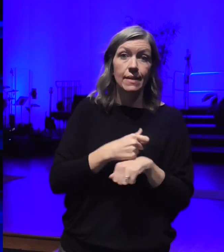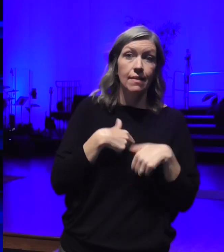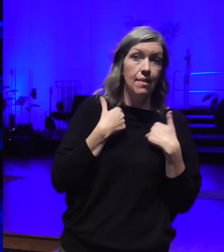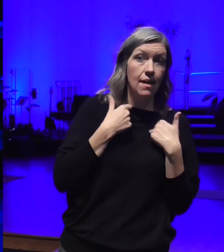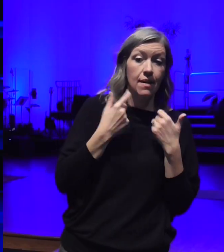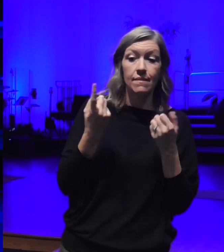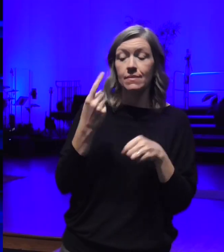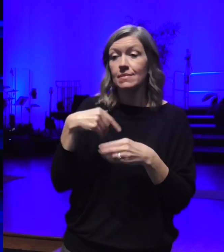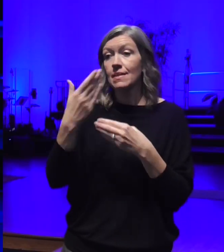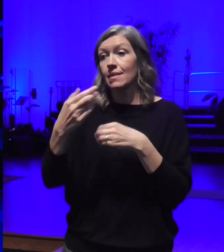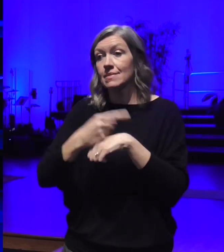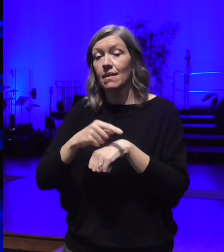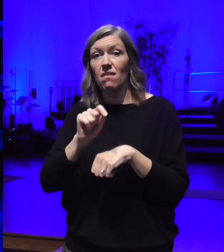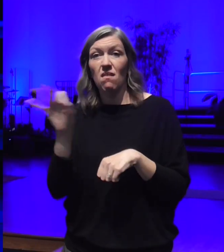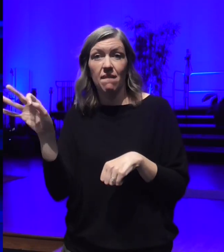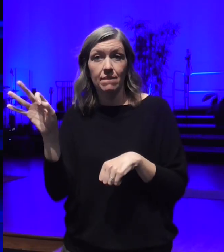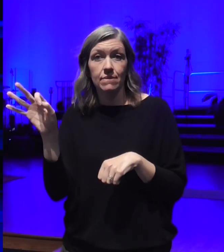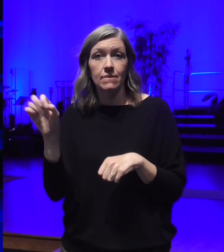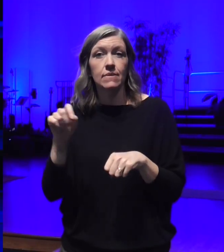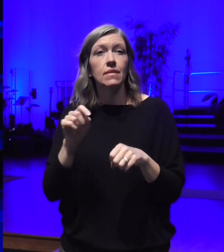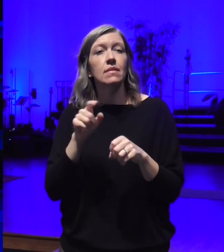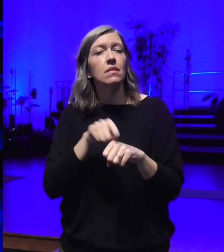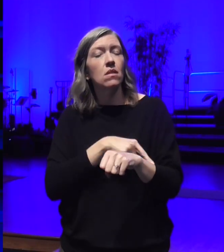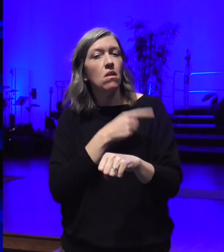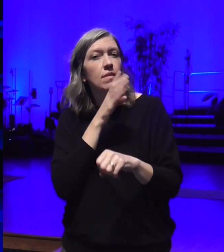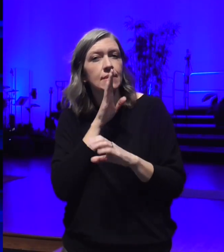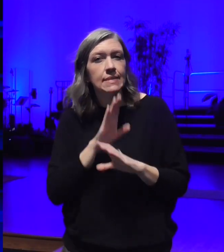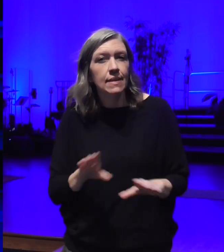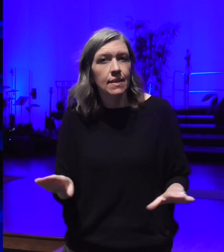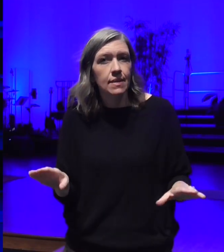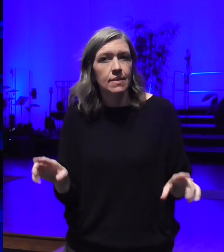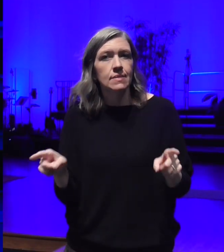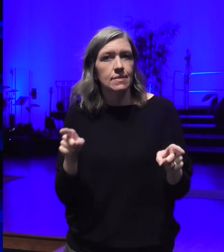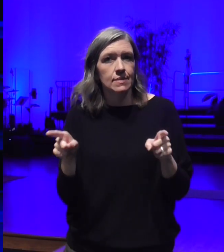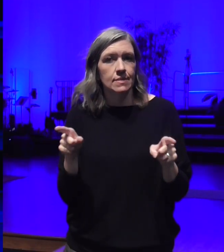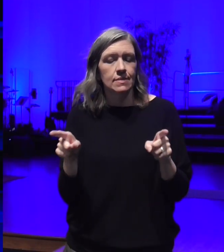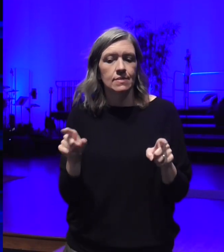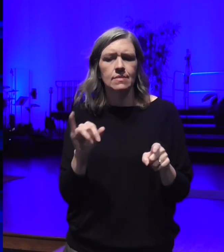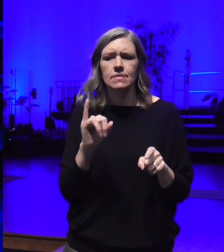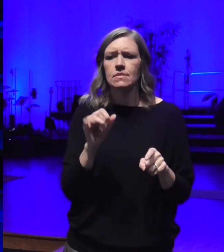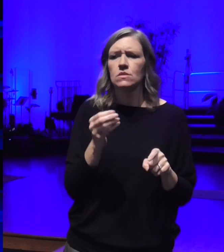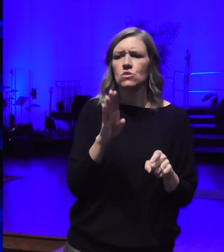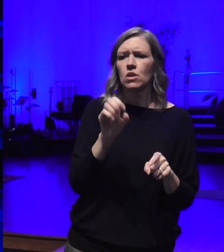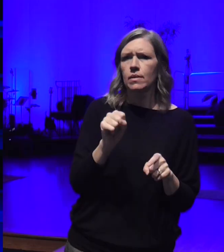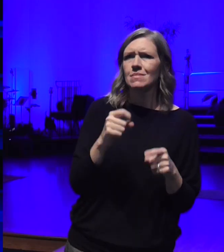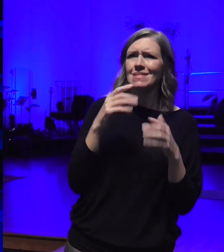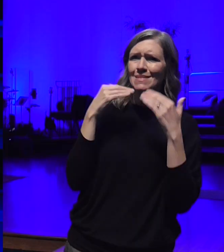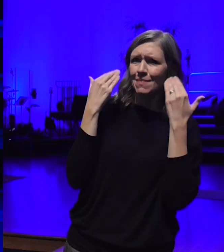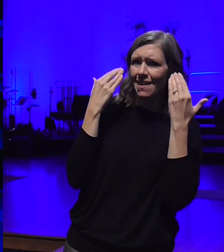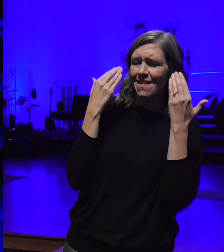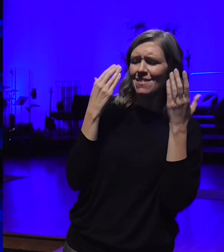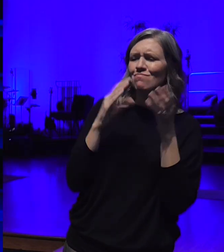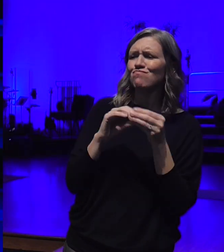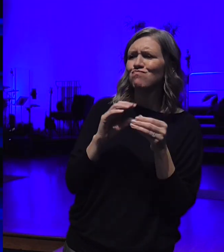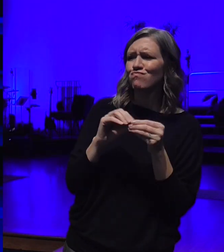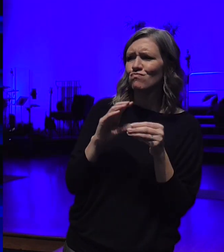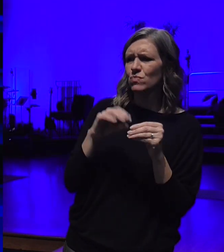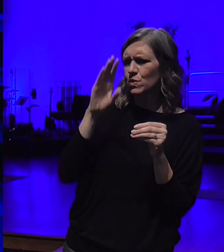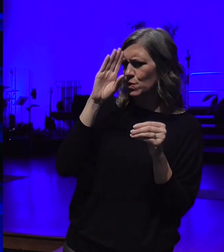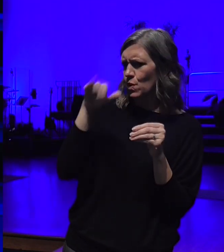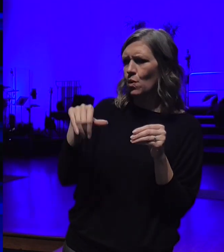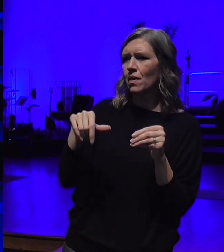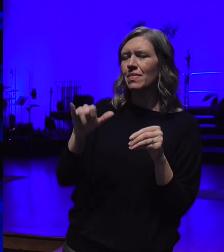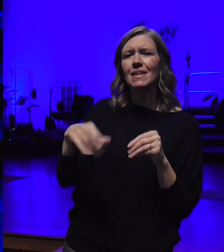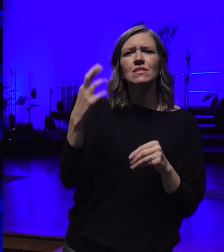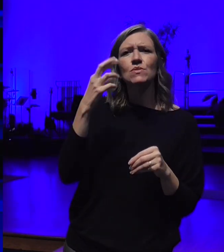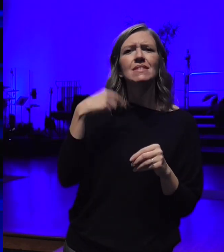there's a long silence shared between them. And Jobs smiles and he says, "You know what? I think that's why I never put on and off